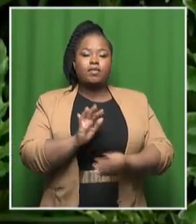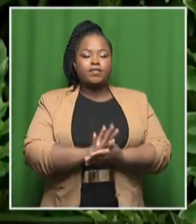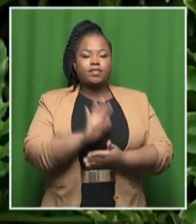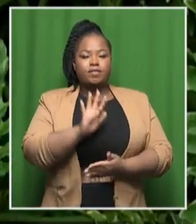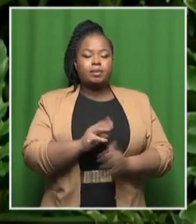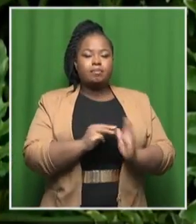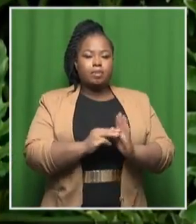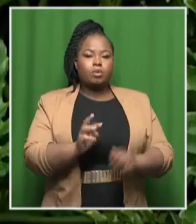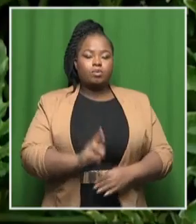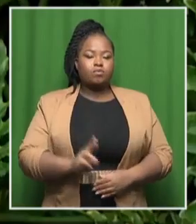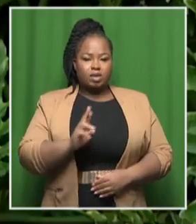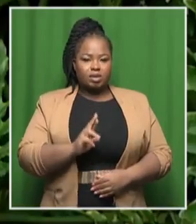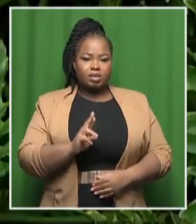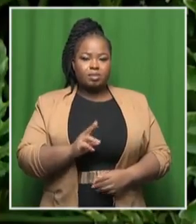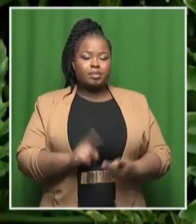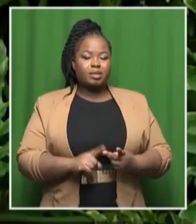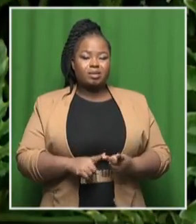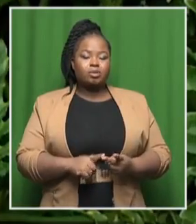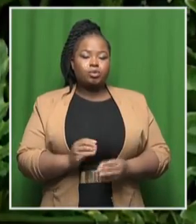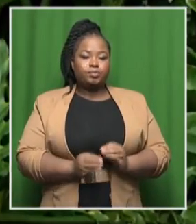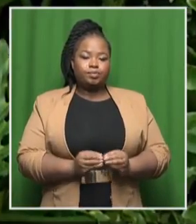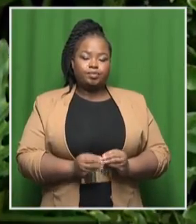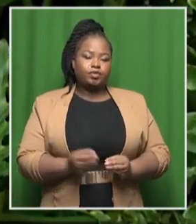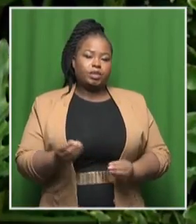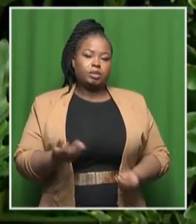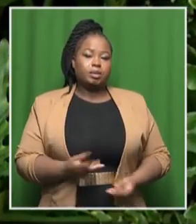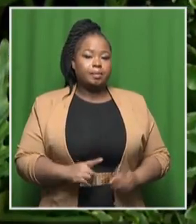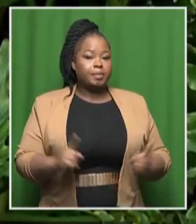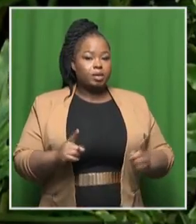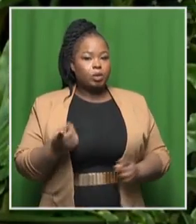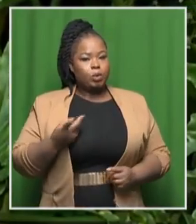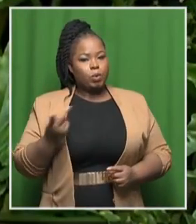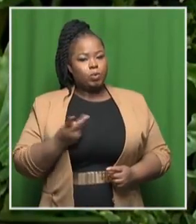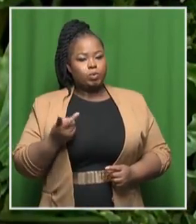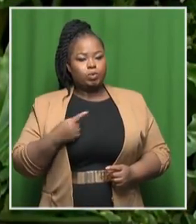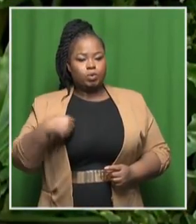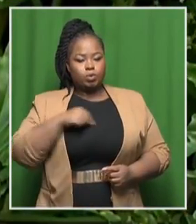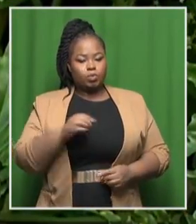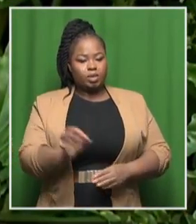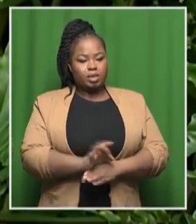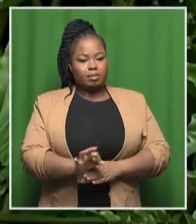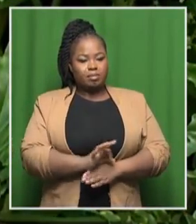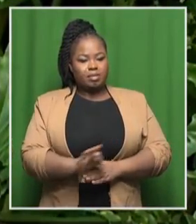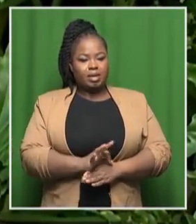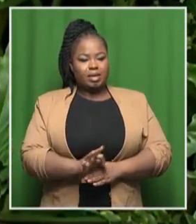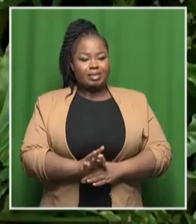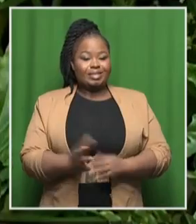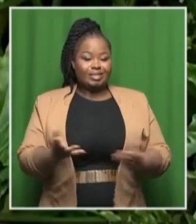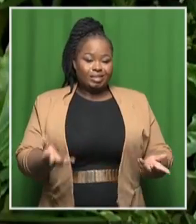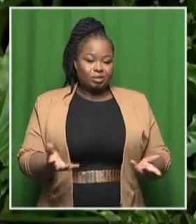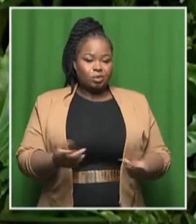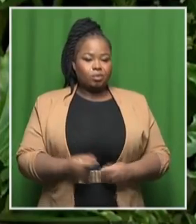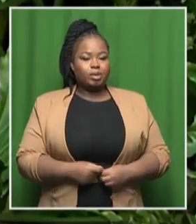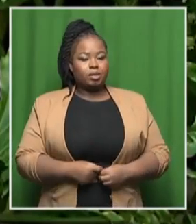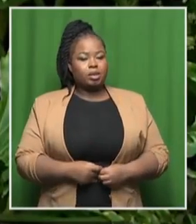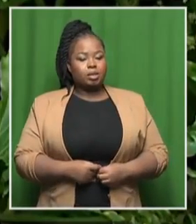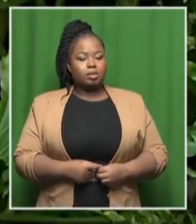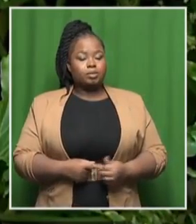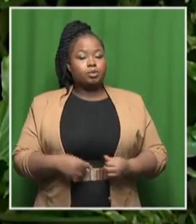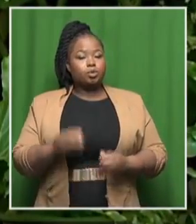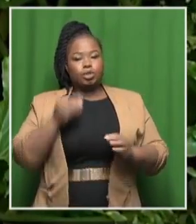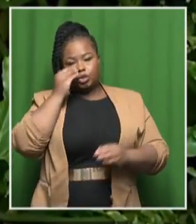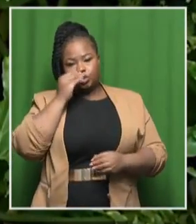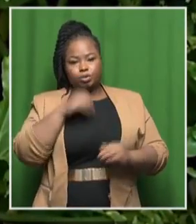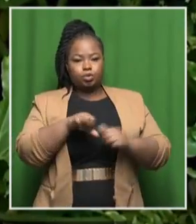that infrastructure. But at the same token also, we planned outages. So we place a news